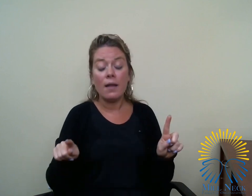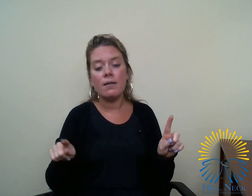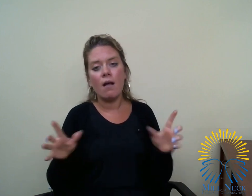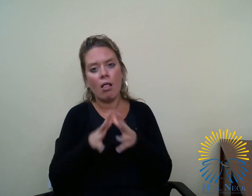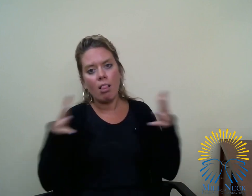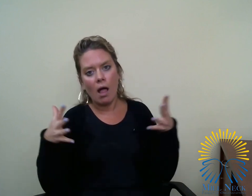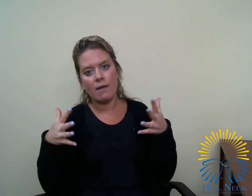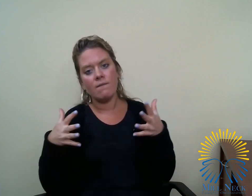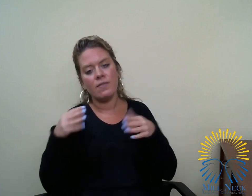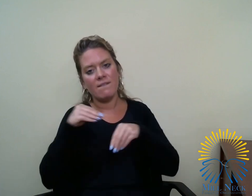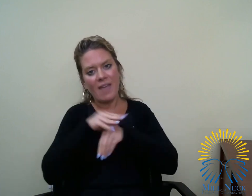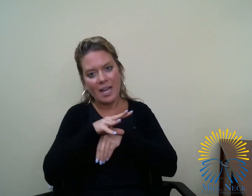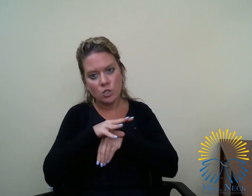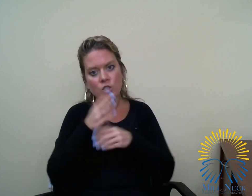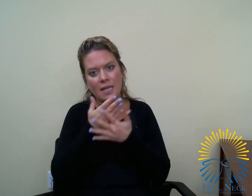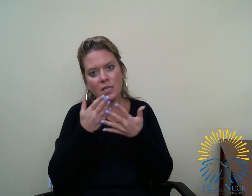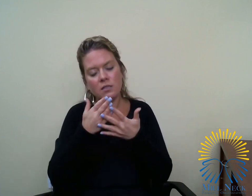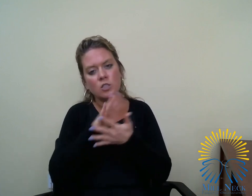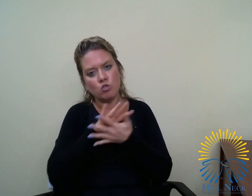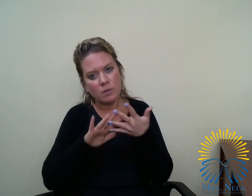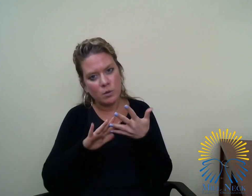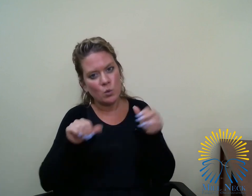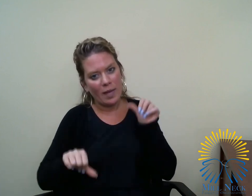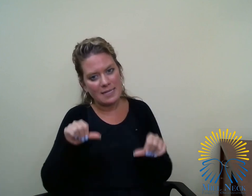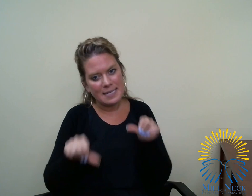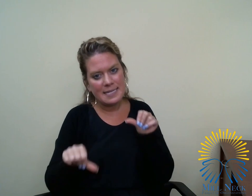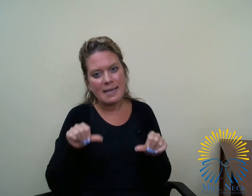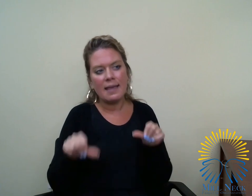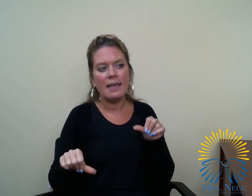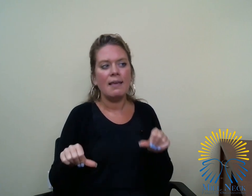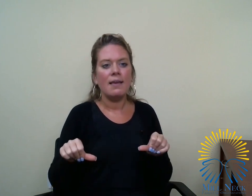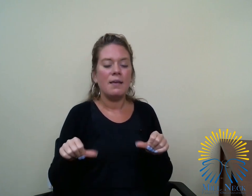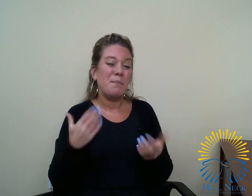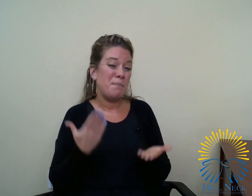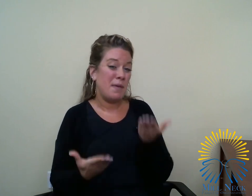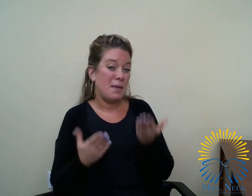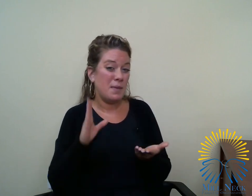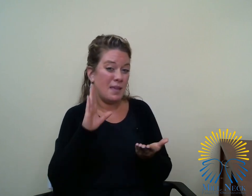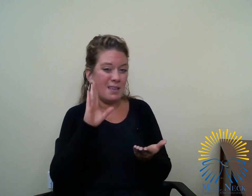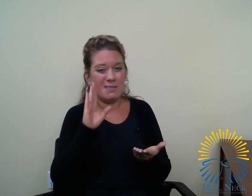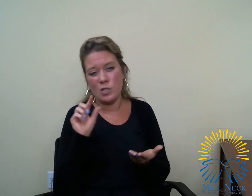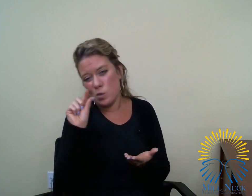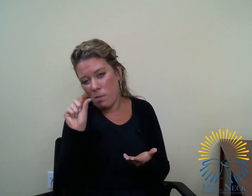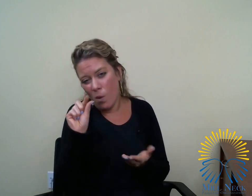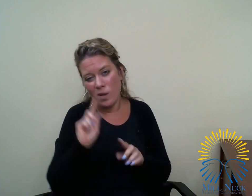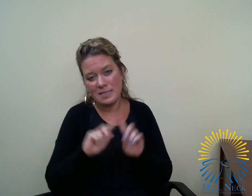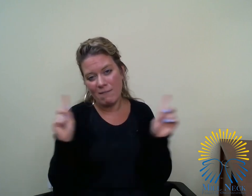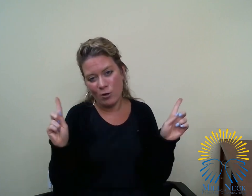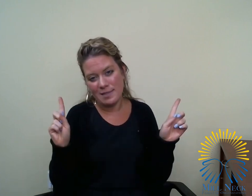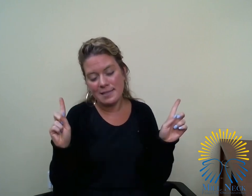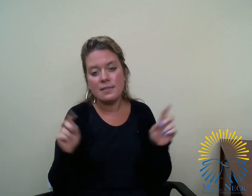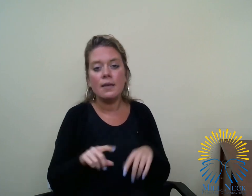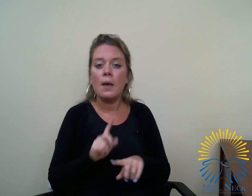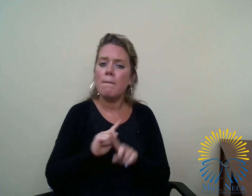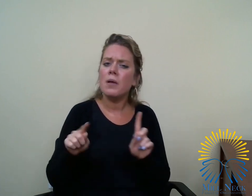the factors that contribute to vaccine hesitancy that we've talked about today, maybe it would have made only a very small difference.